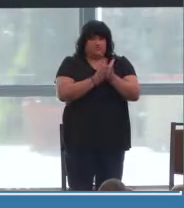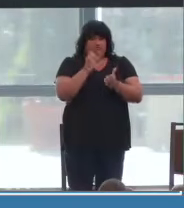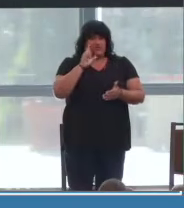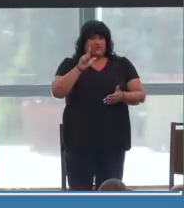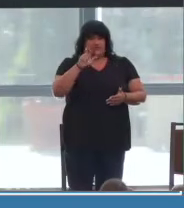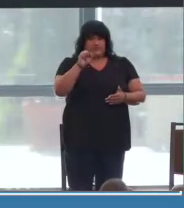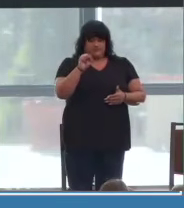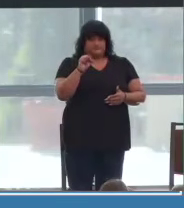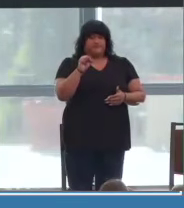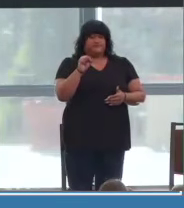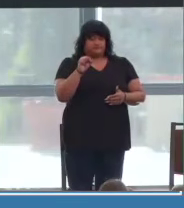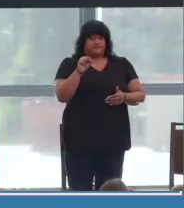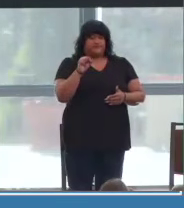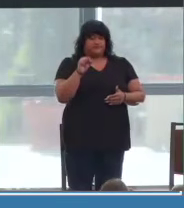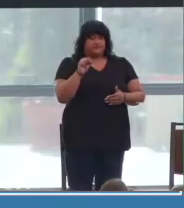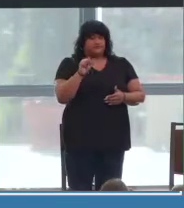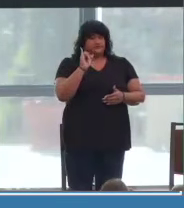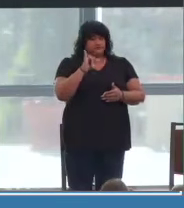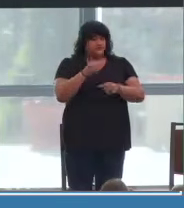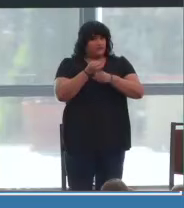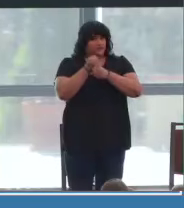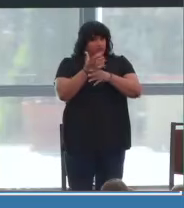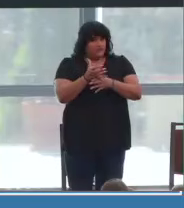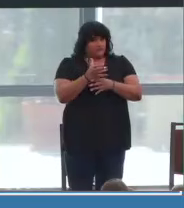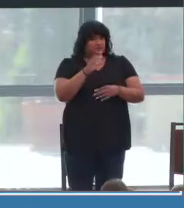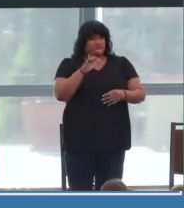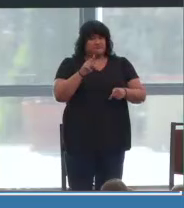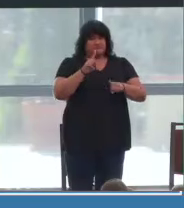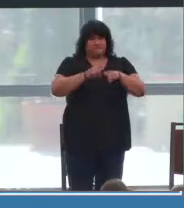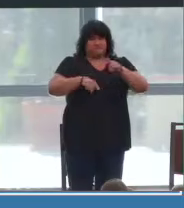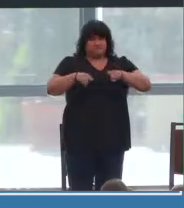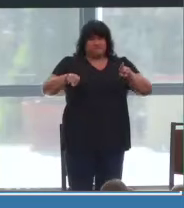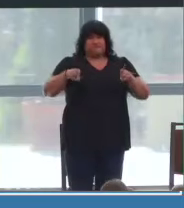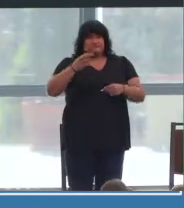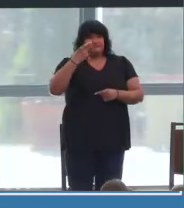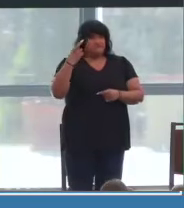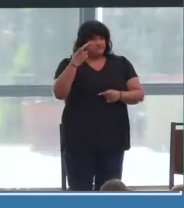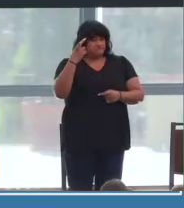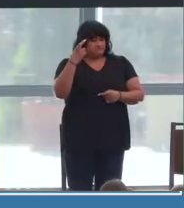pathogenesis, and it is triggered by endogenous factors in the